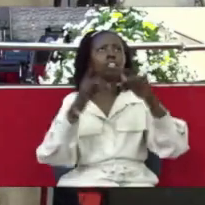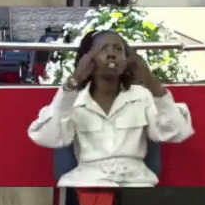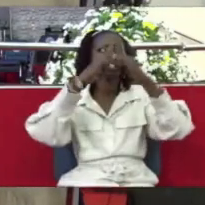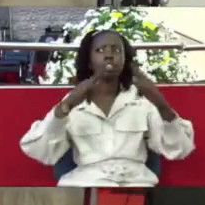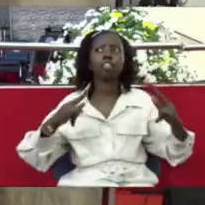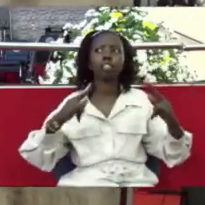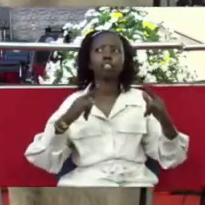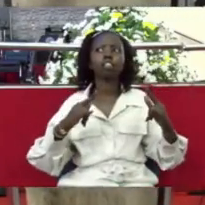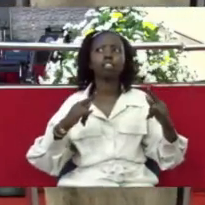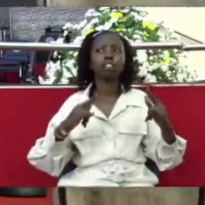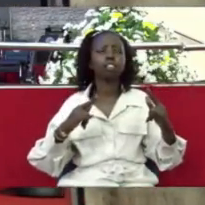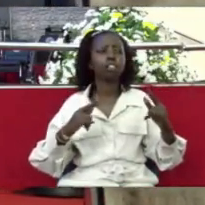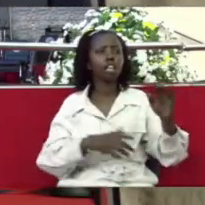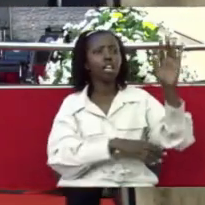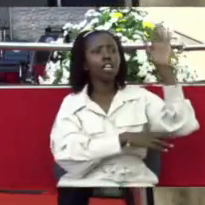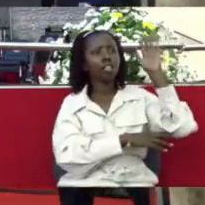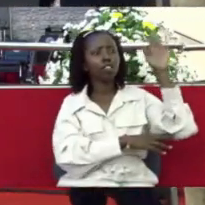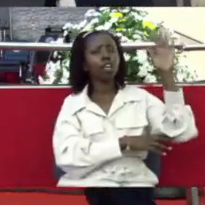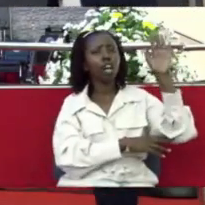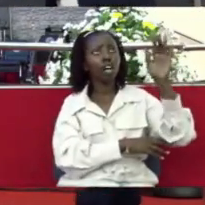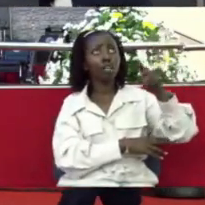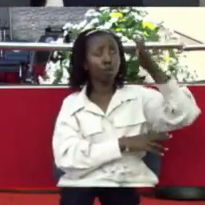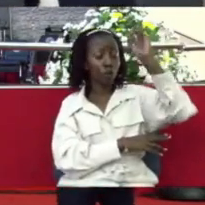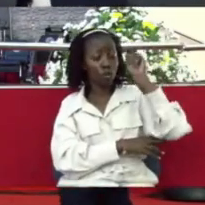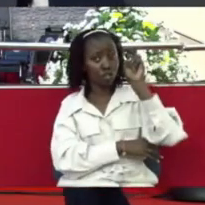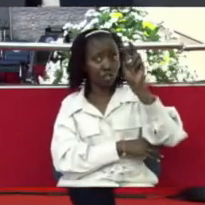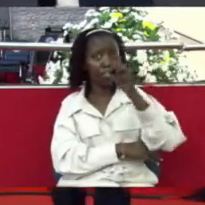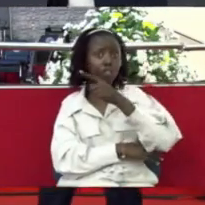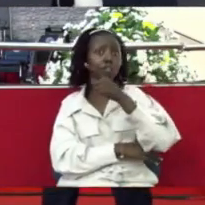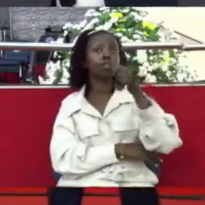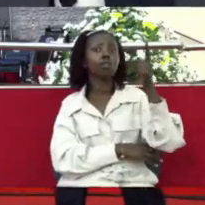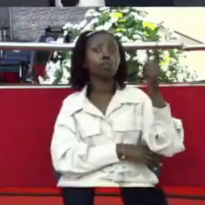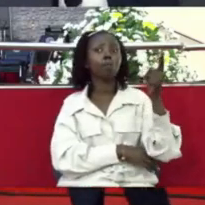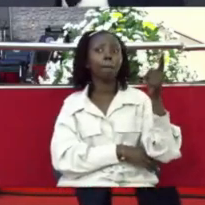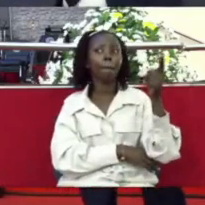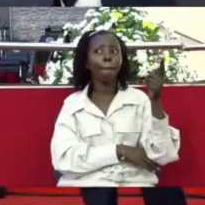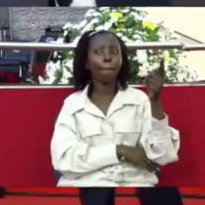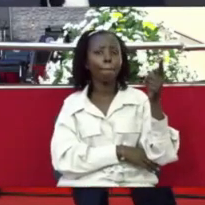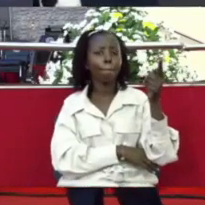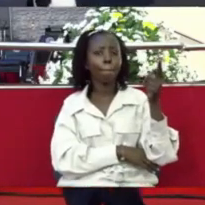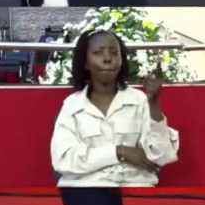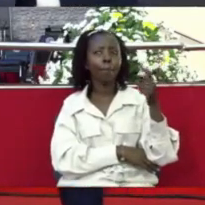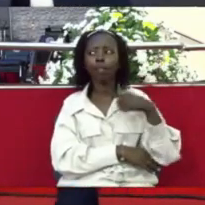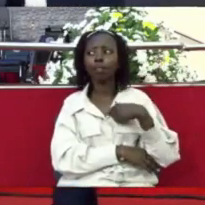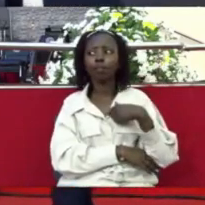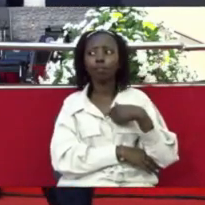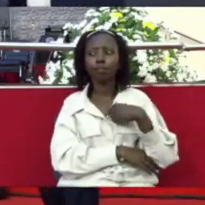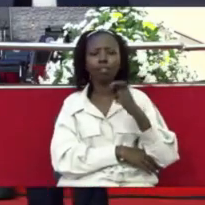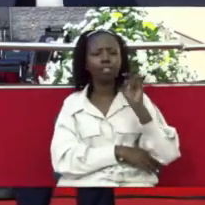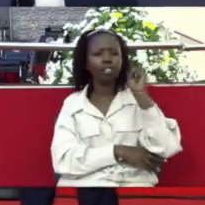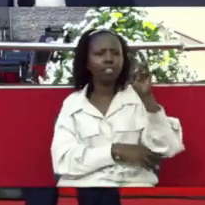ama katika hema, lift your hand up high. God sees you. Inua mkono wako, Mungu anauona. I'm seeing many more than I